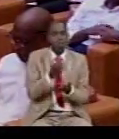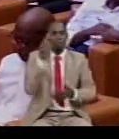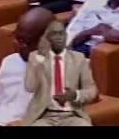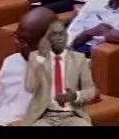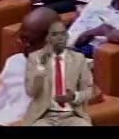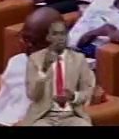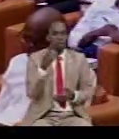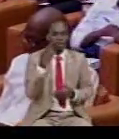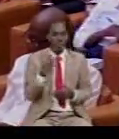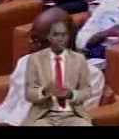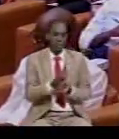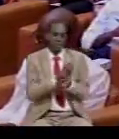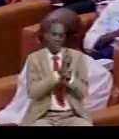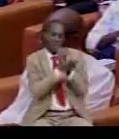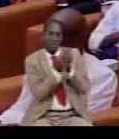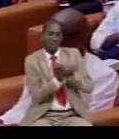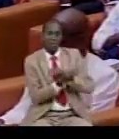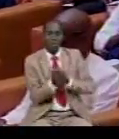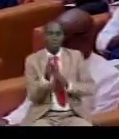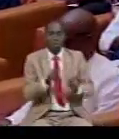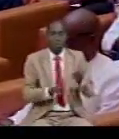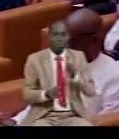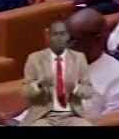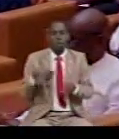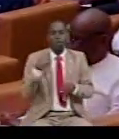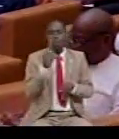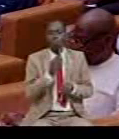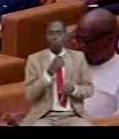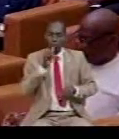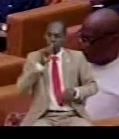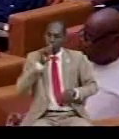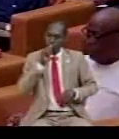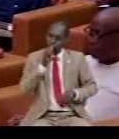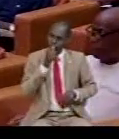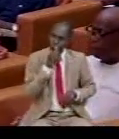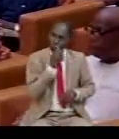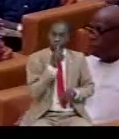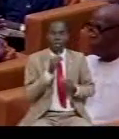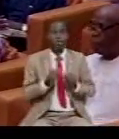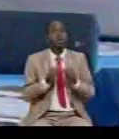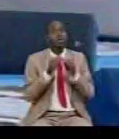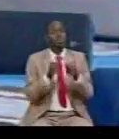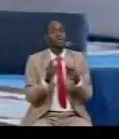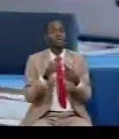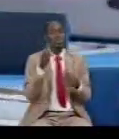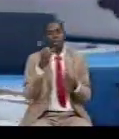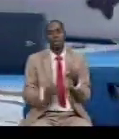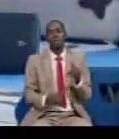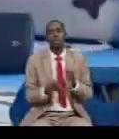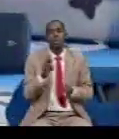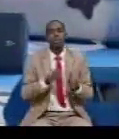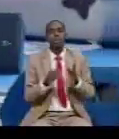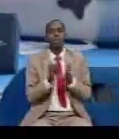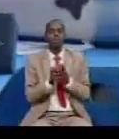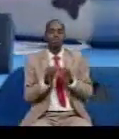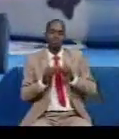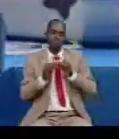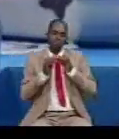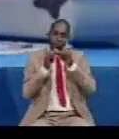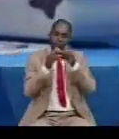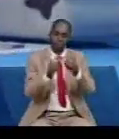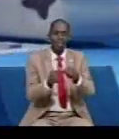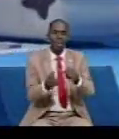the transformed who endure to the end. The people that endure unto